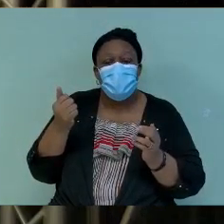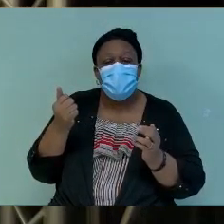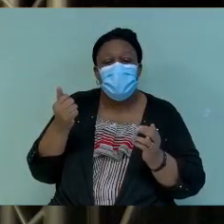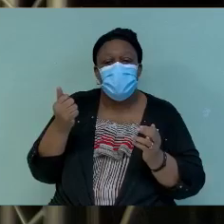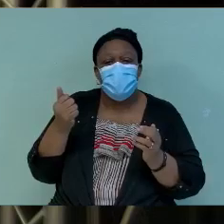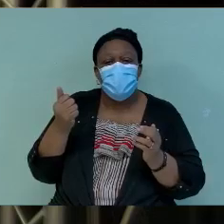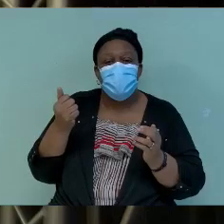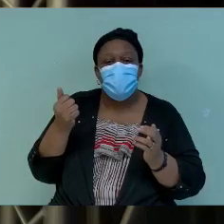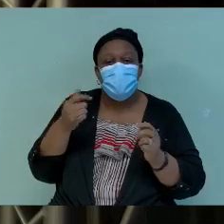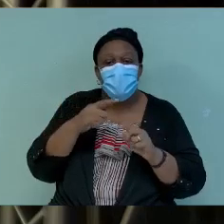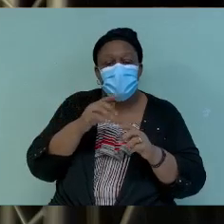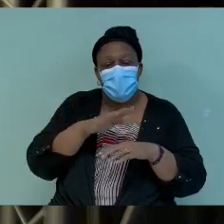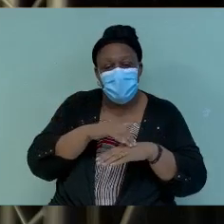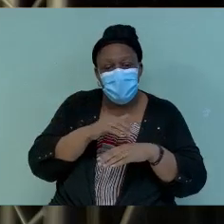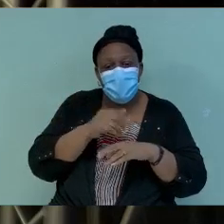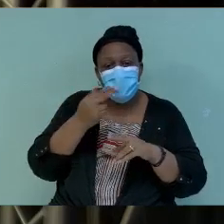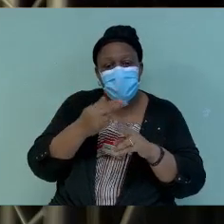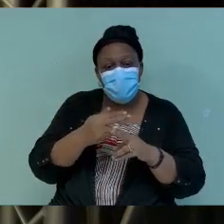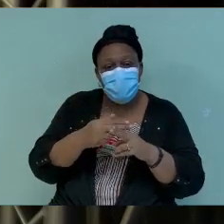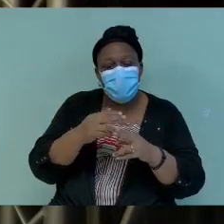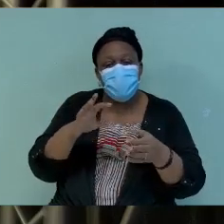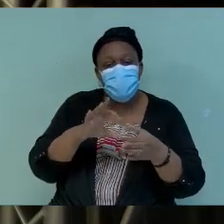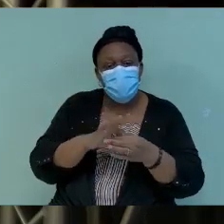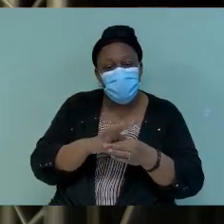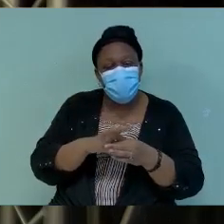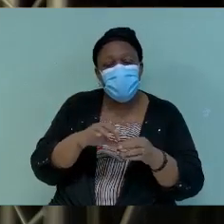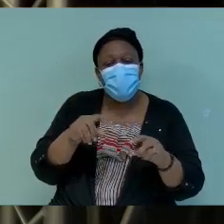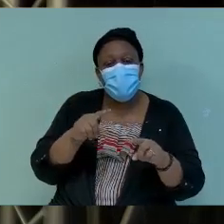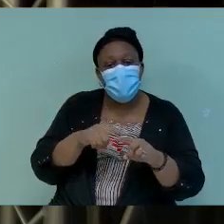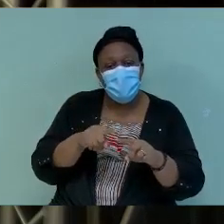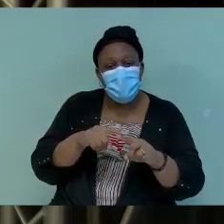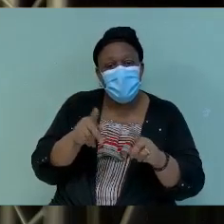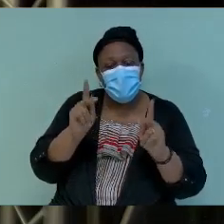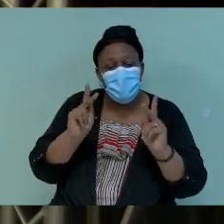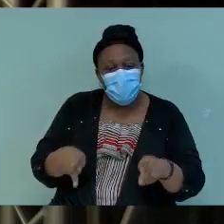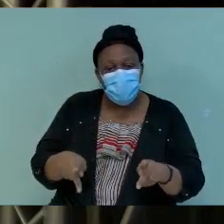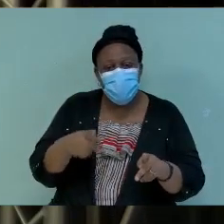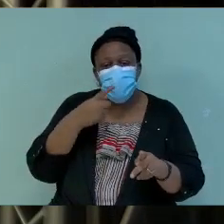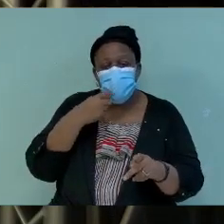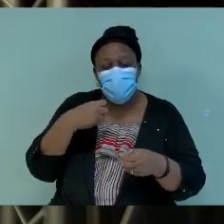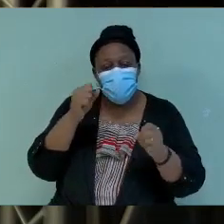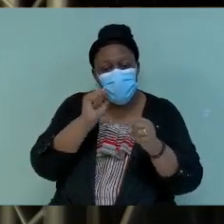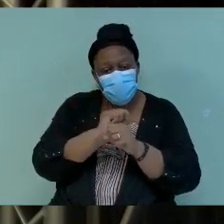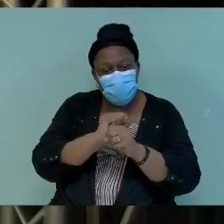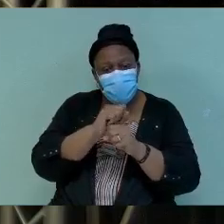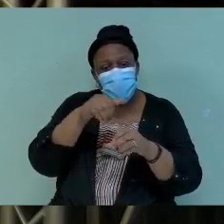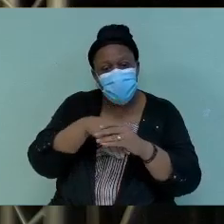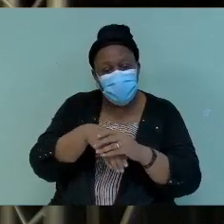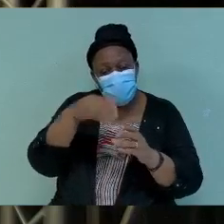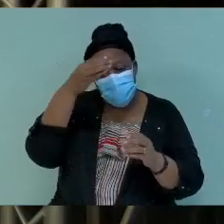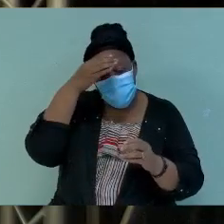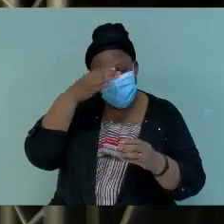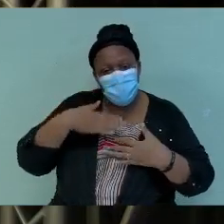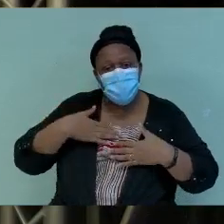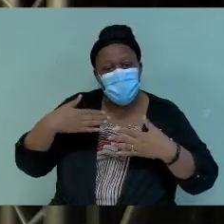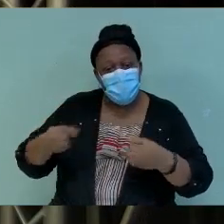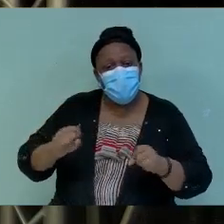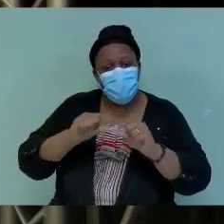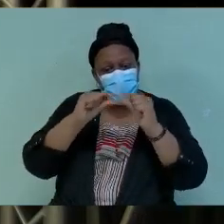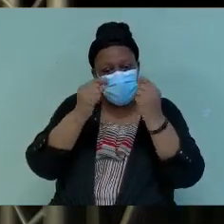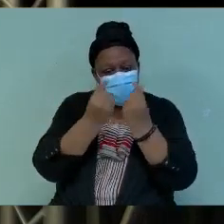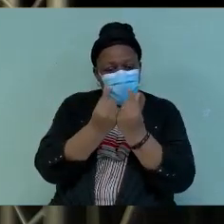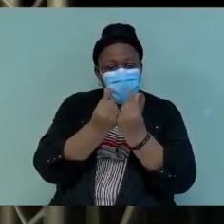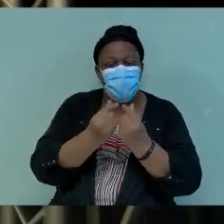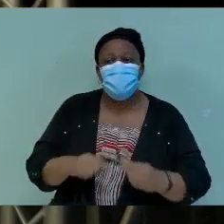Vice Chairperson and also Director of the Counseling Services within the Ministry of Social Services,